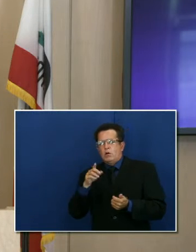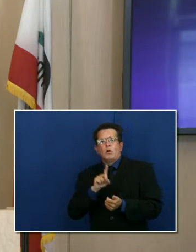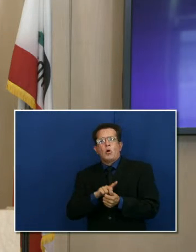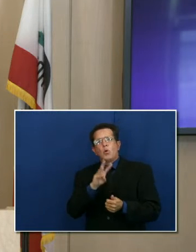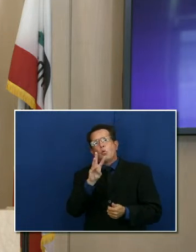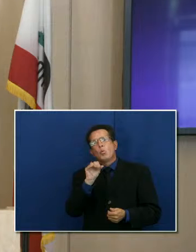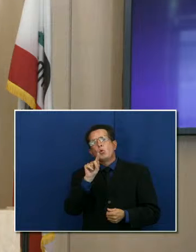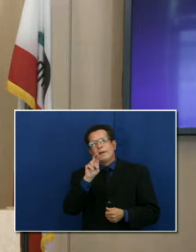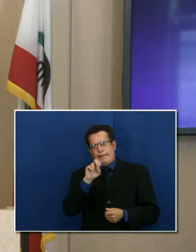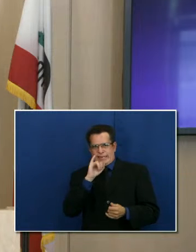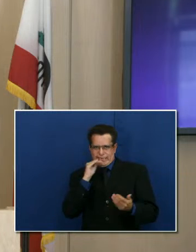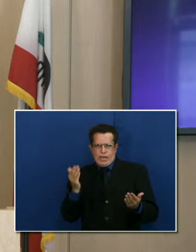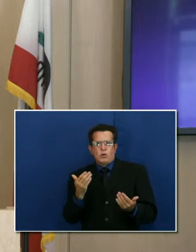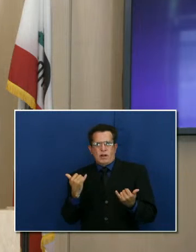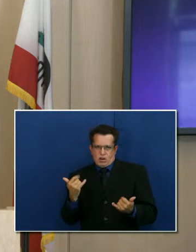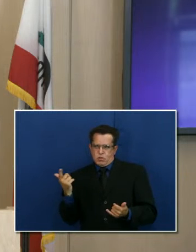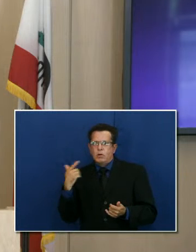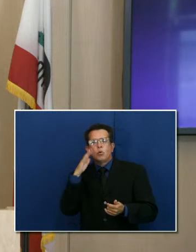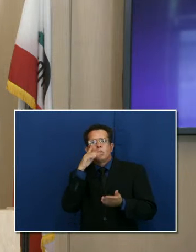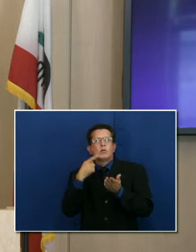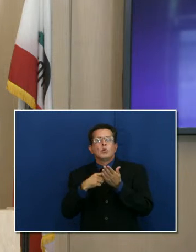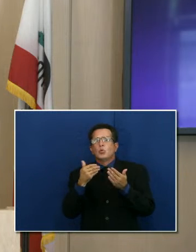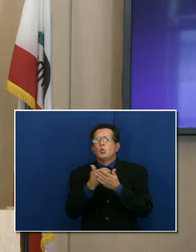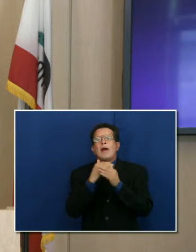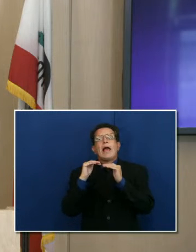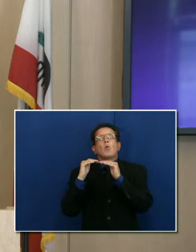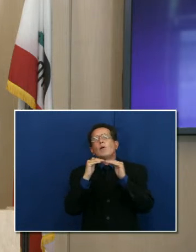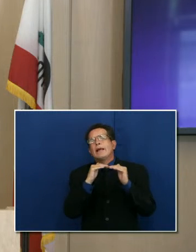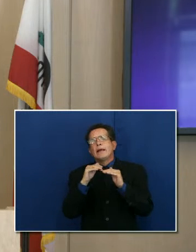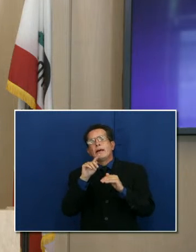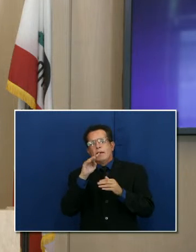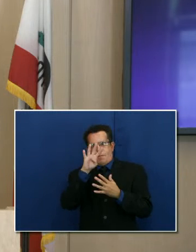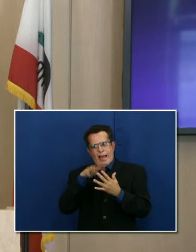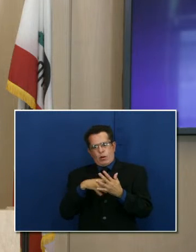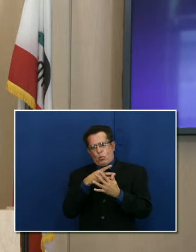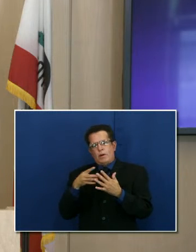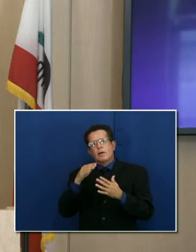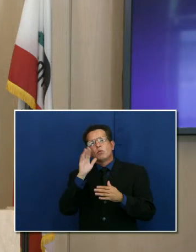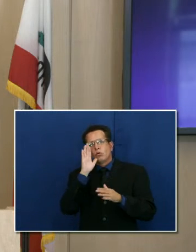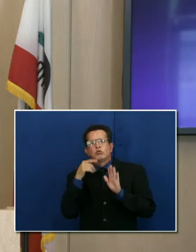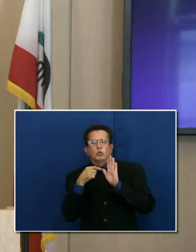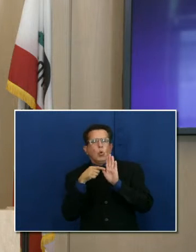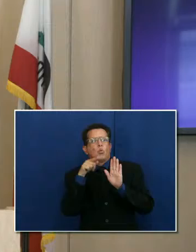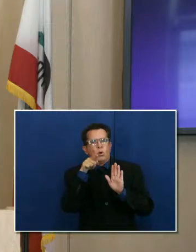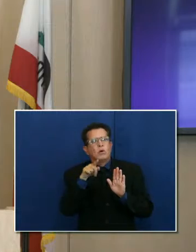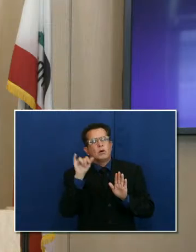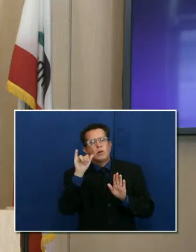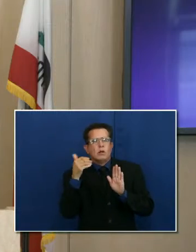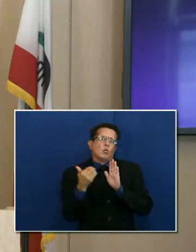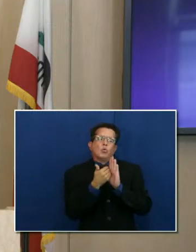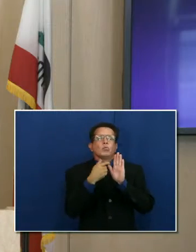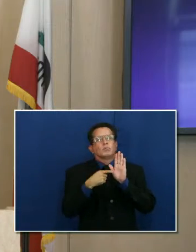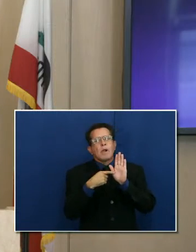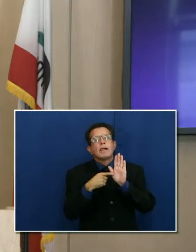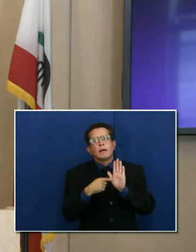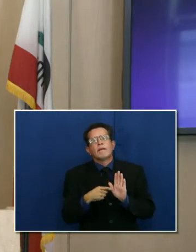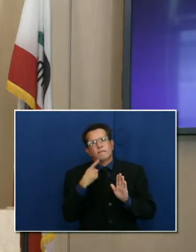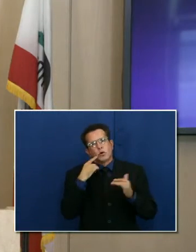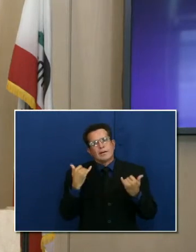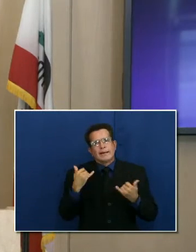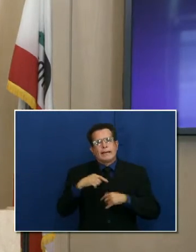equity metric that relates to the state's blueprint for reopening, and we'll get into that as well. Supervisor